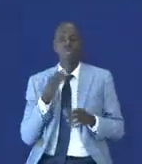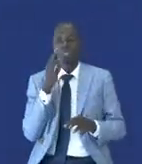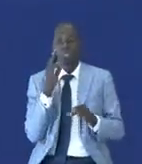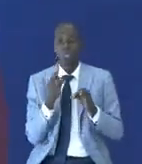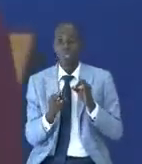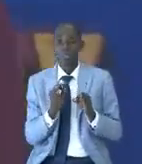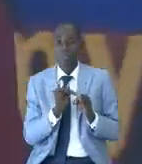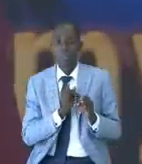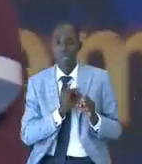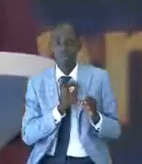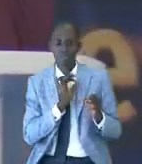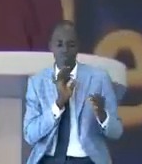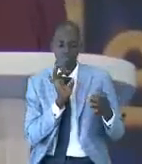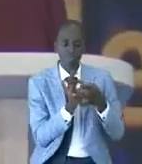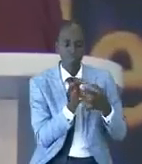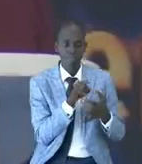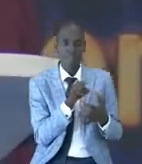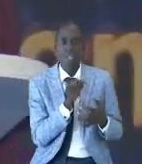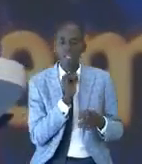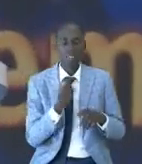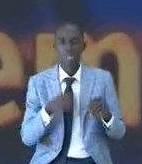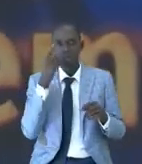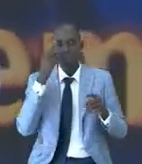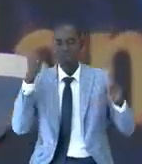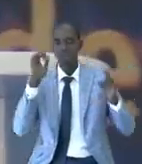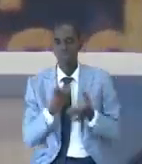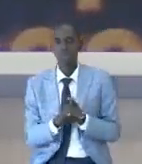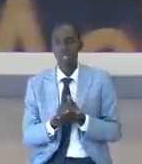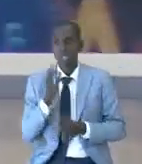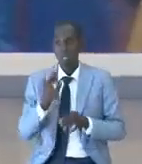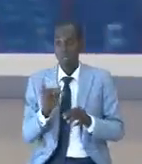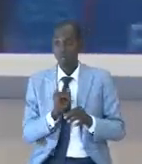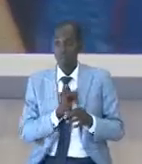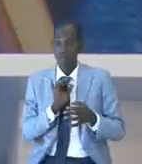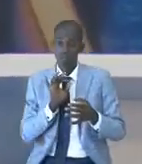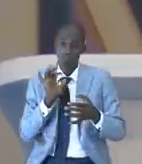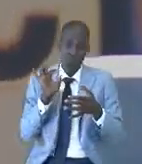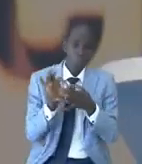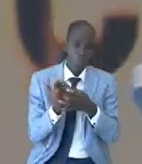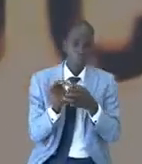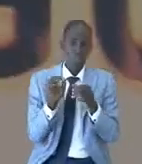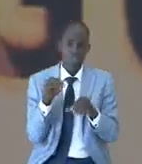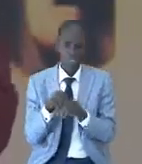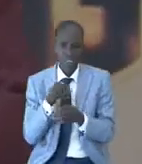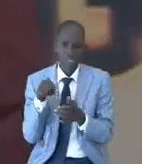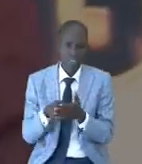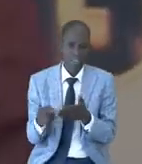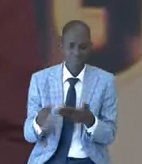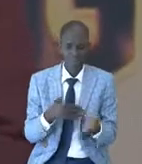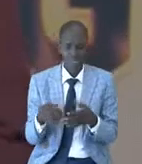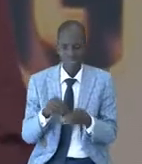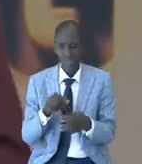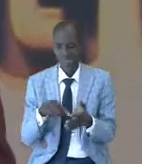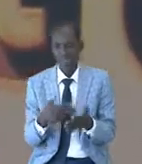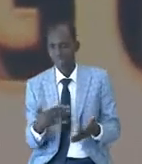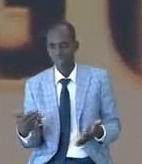if I get hooked to this one, I'll never make it. If I get, I'm interested in this, and they say,